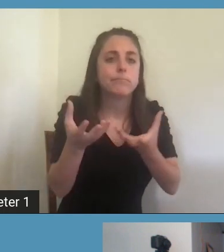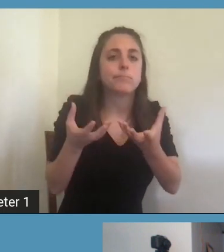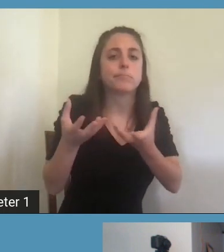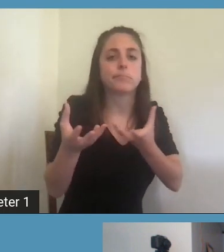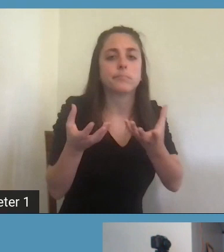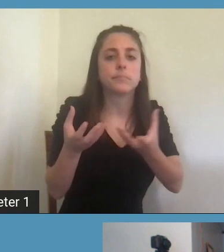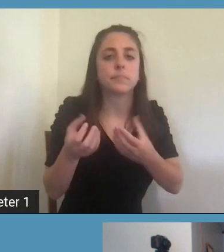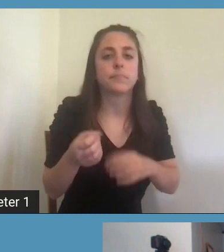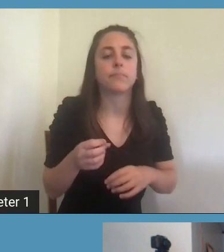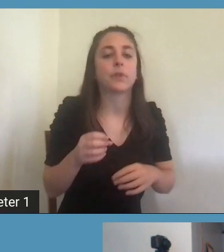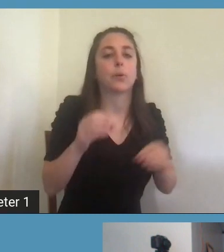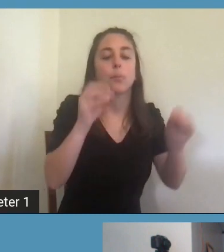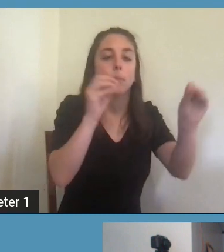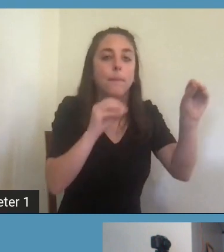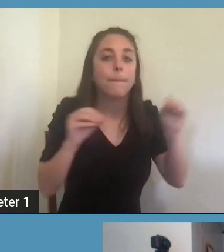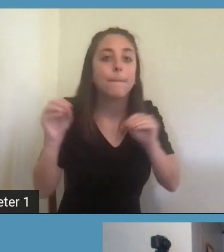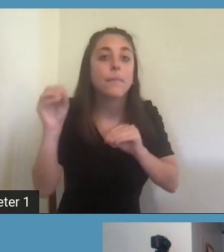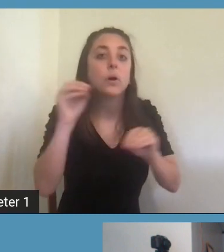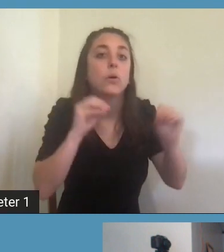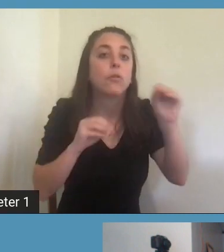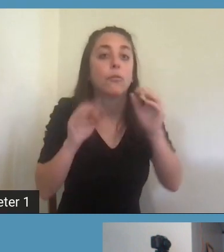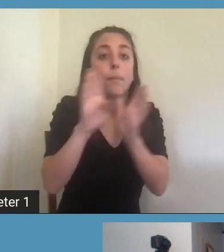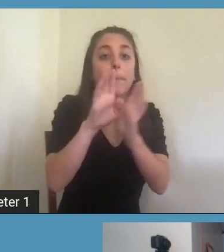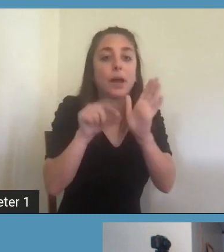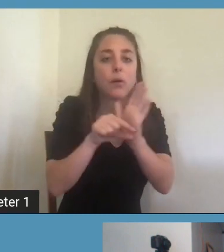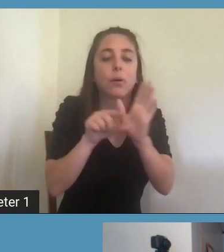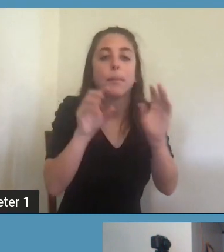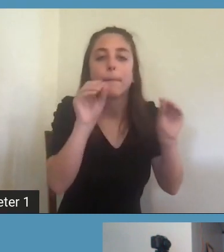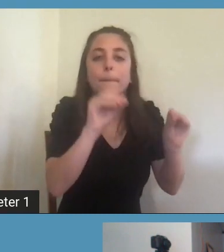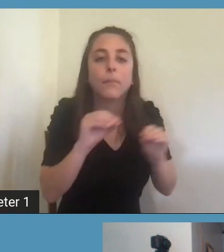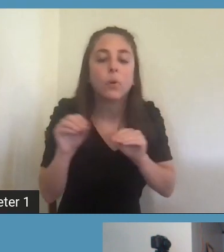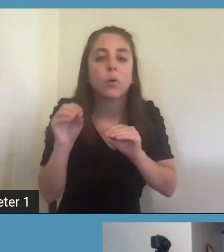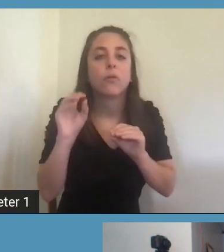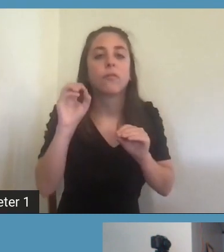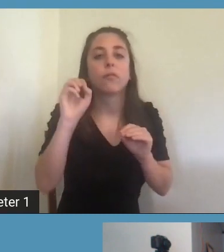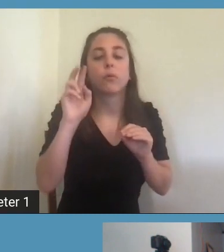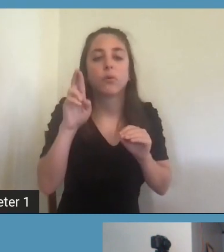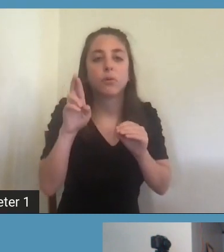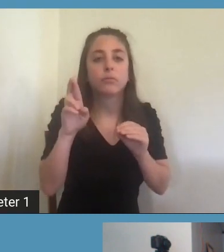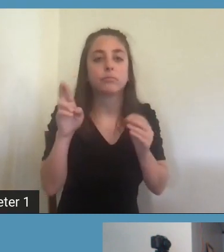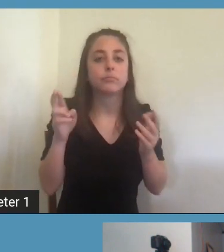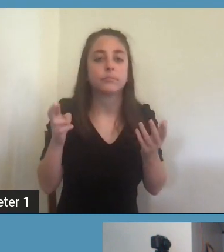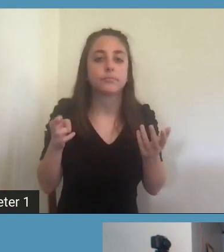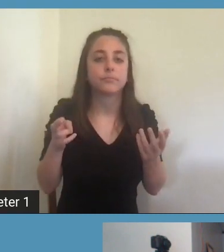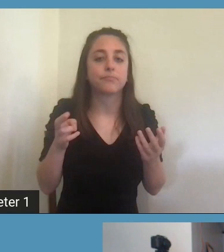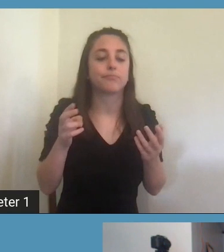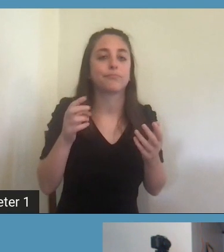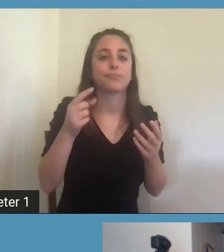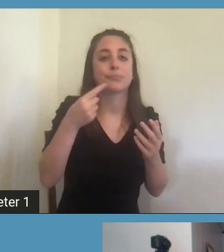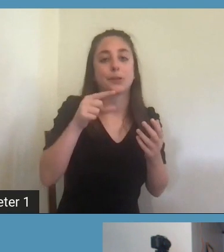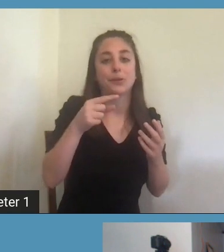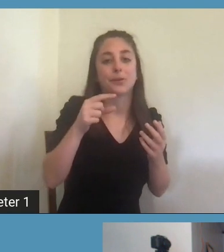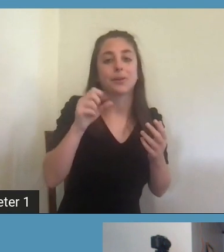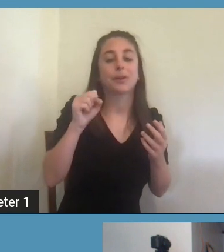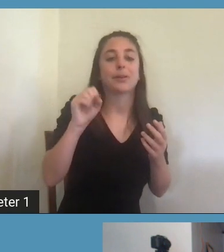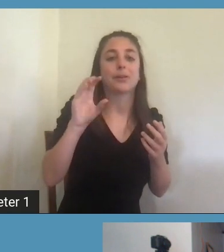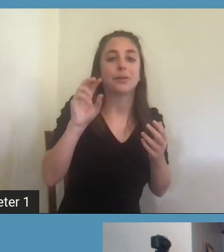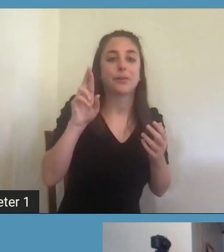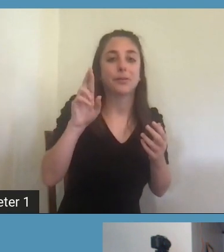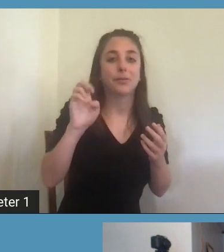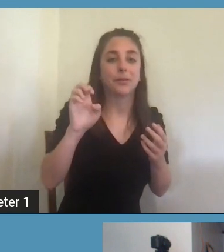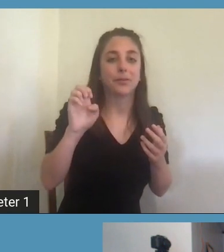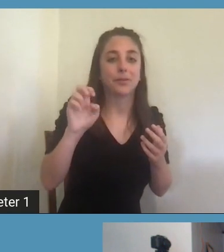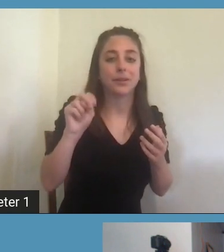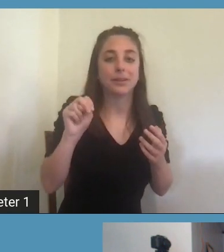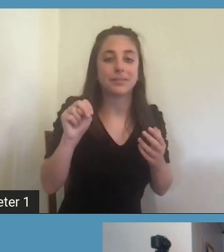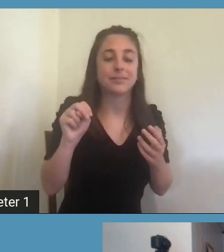having something move, or throwing stuff out of a drawer, and there's like green screen person doing this, and you want to